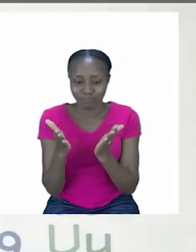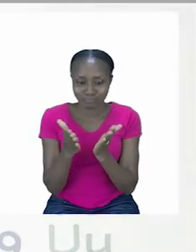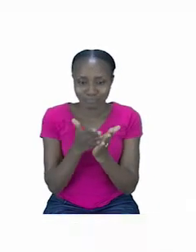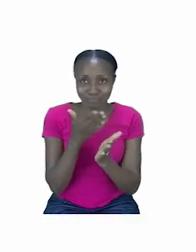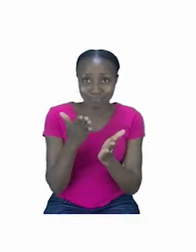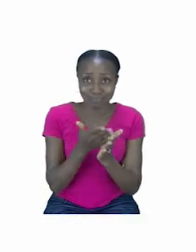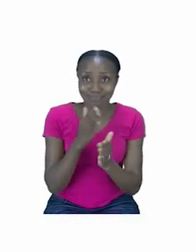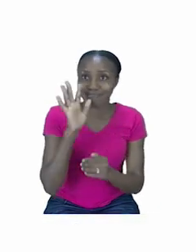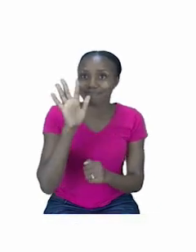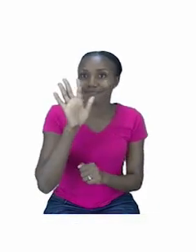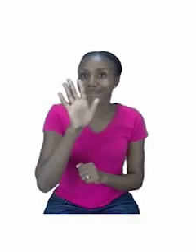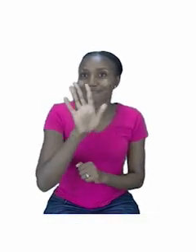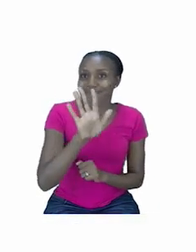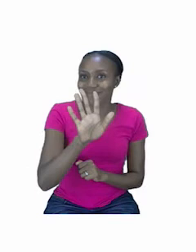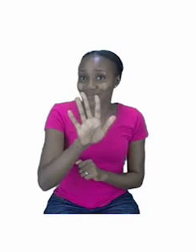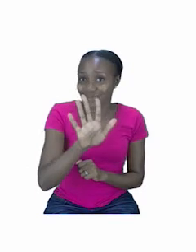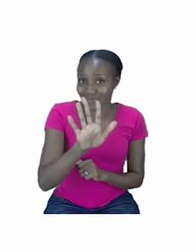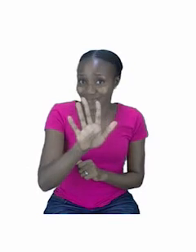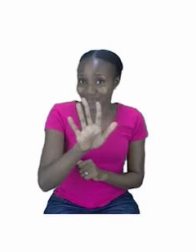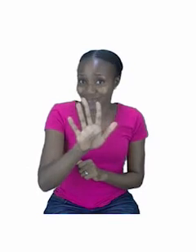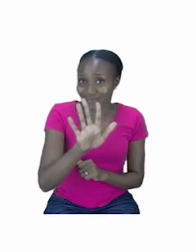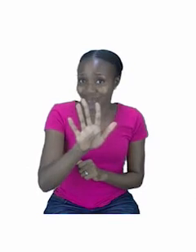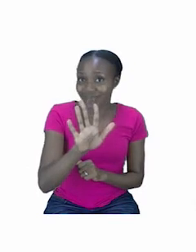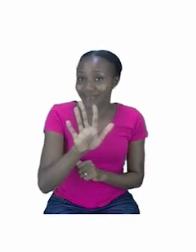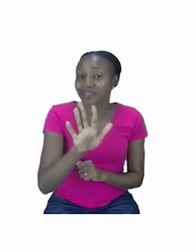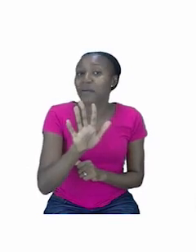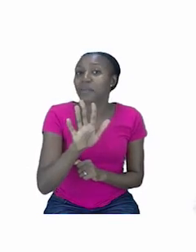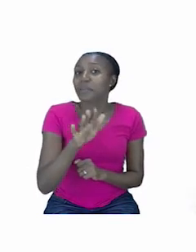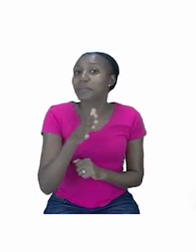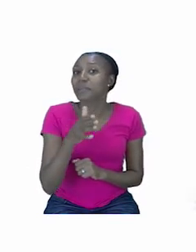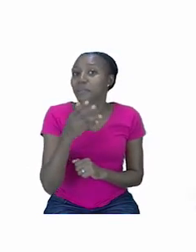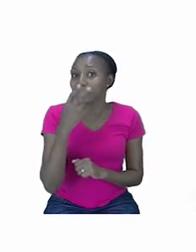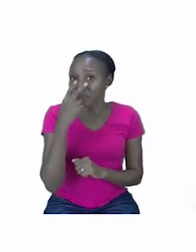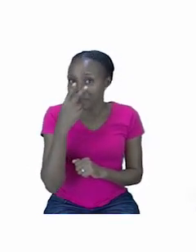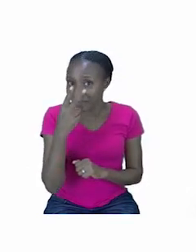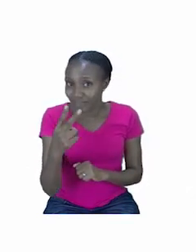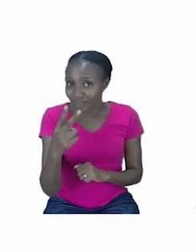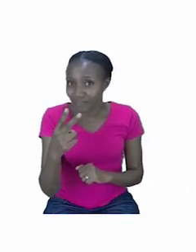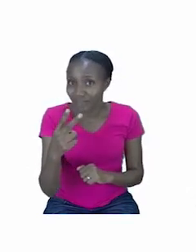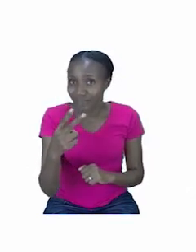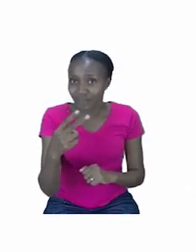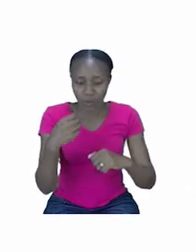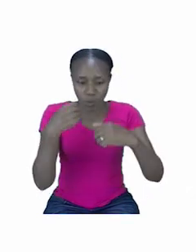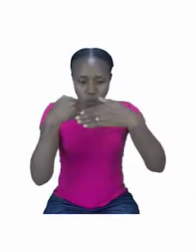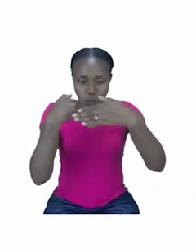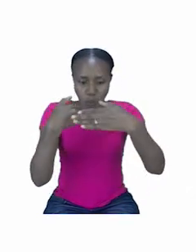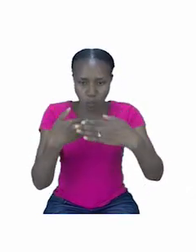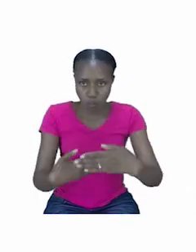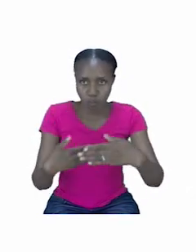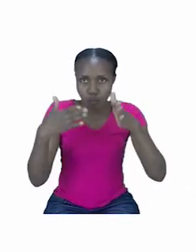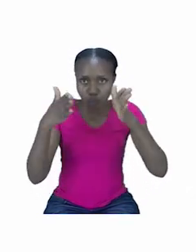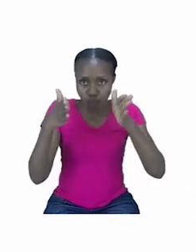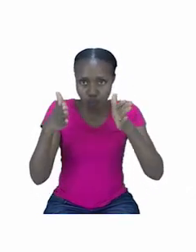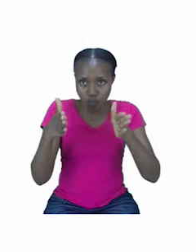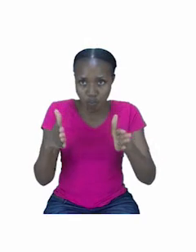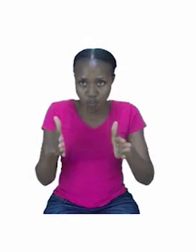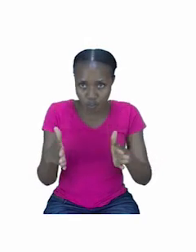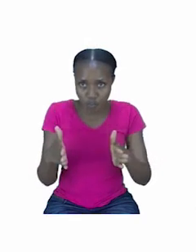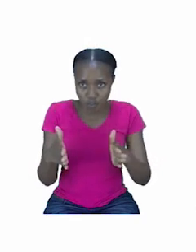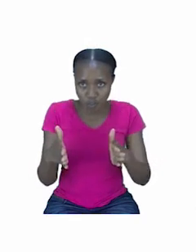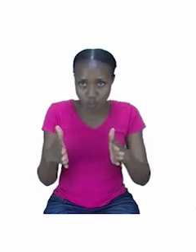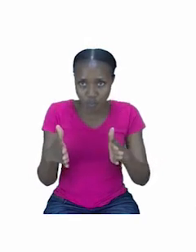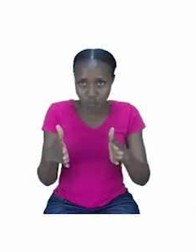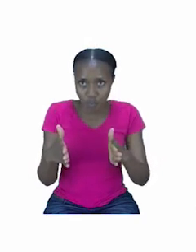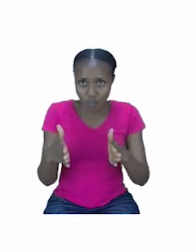5. On page 5, you can see that we have some boxes because it is your